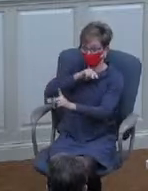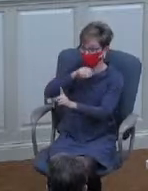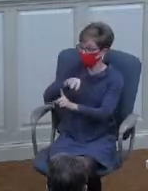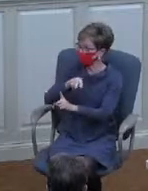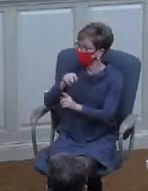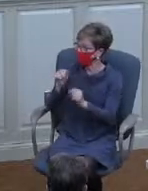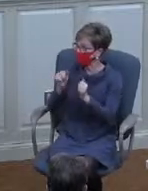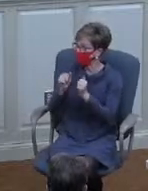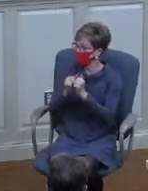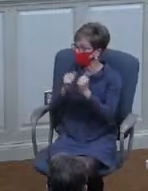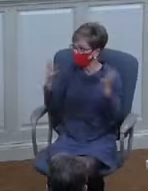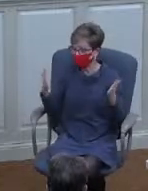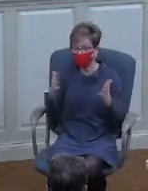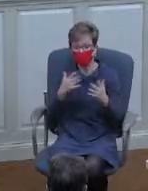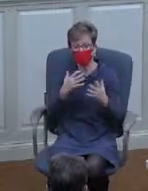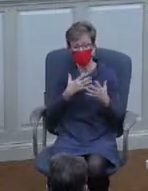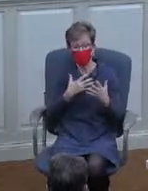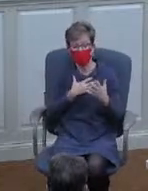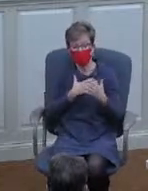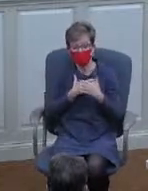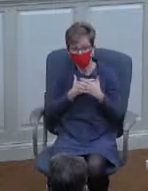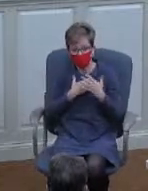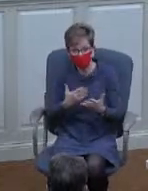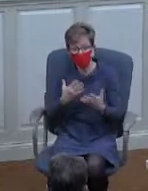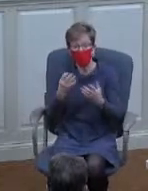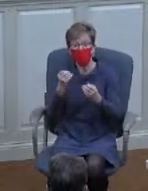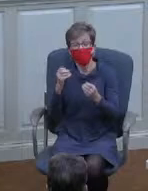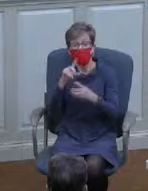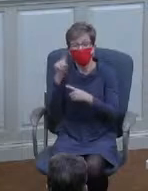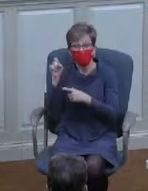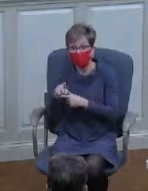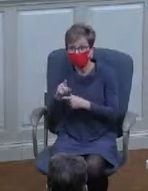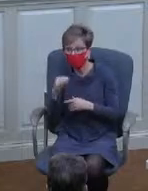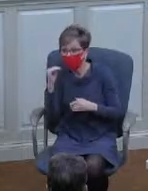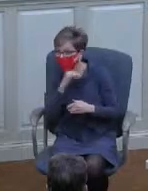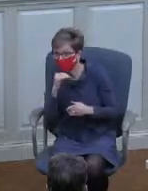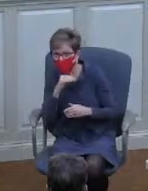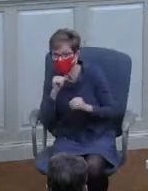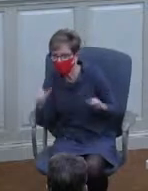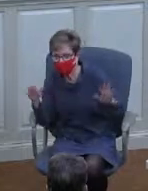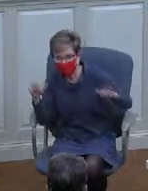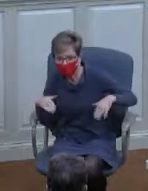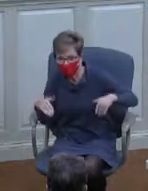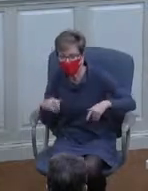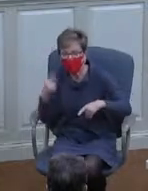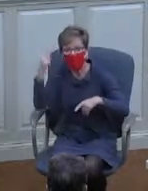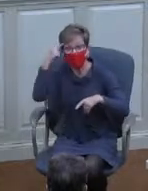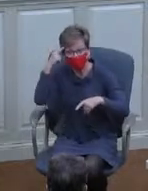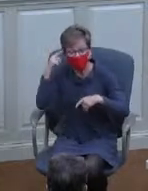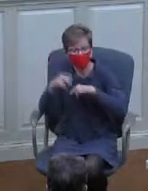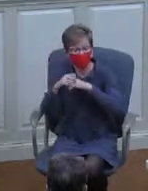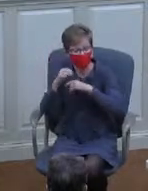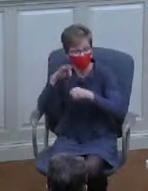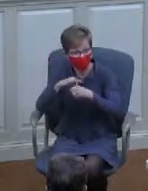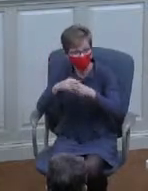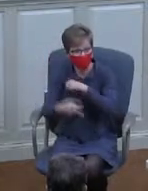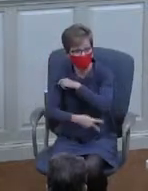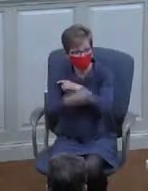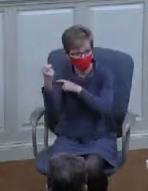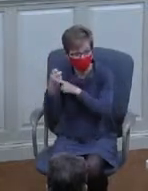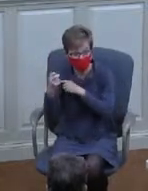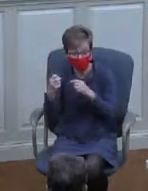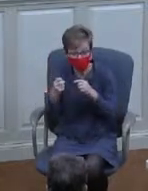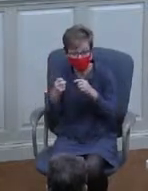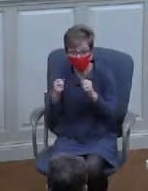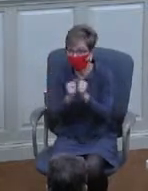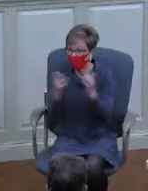Without the means or will to question lies, they have come to believe that elections have been stolen without needing